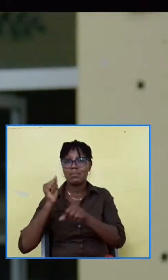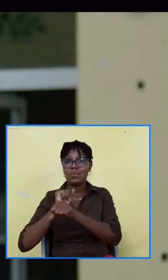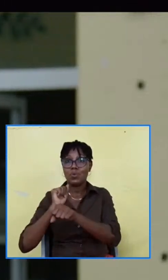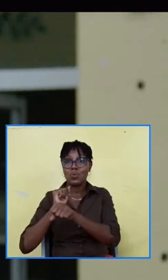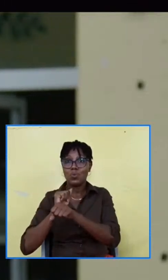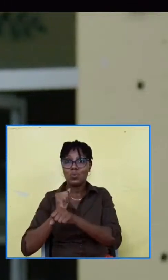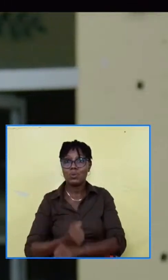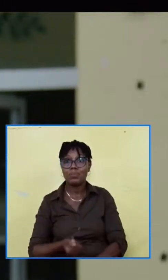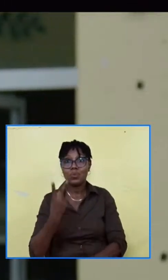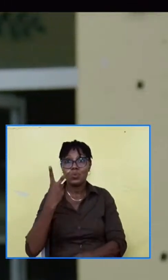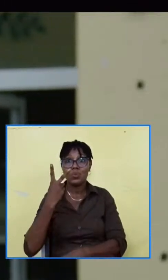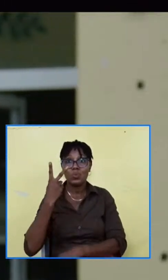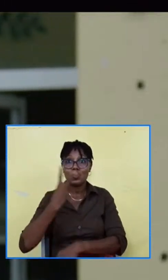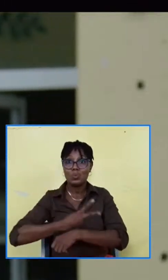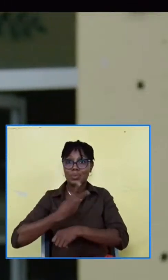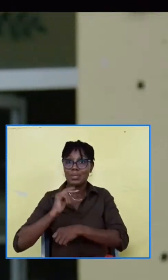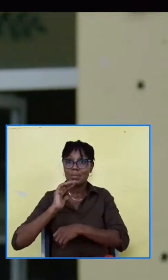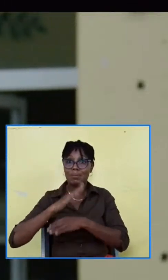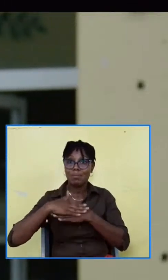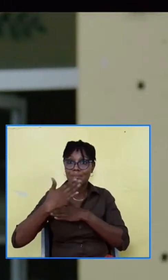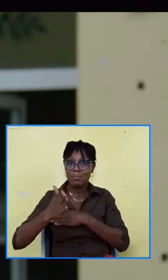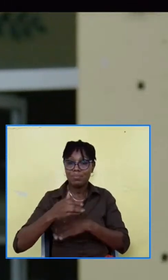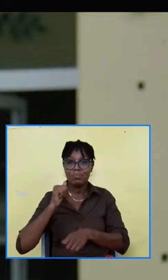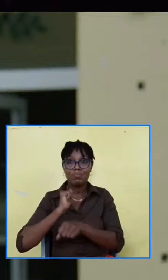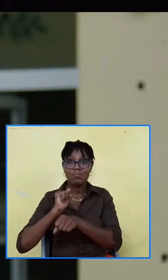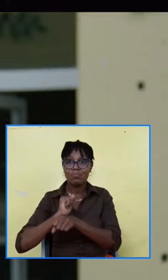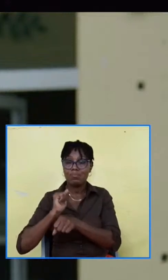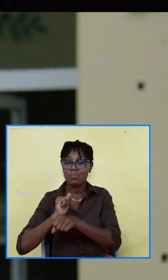2 days after, and